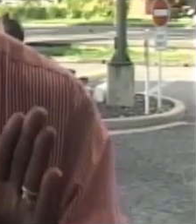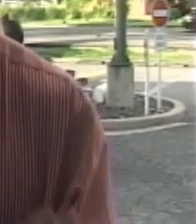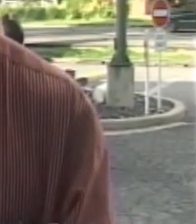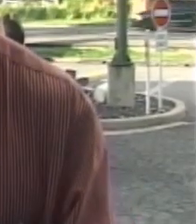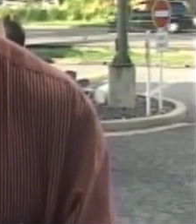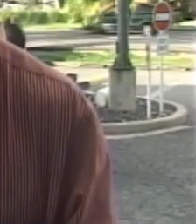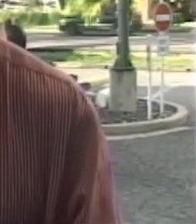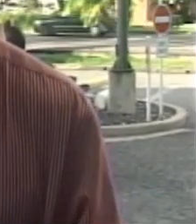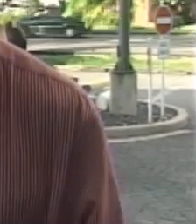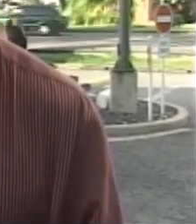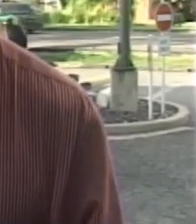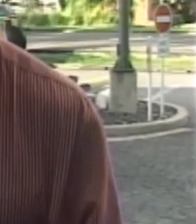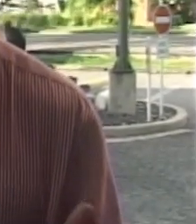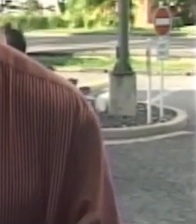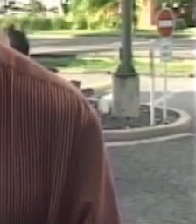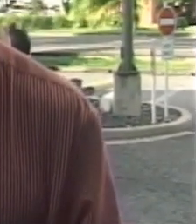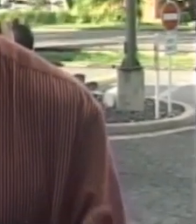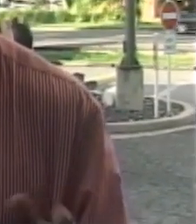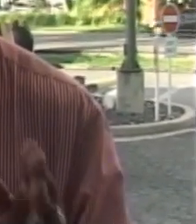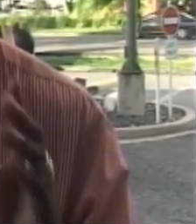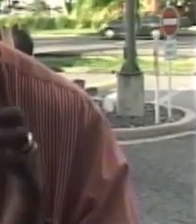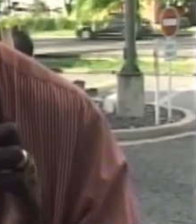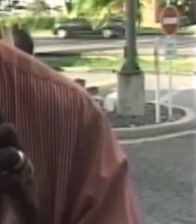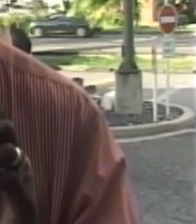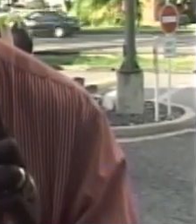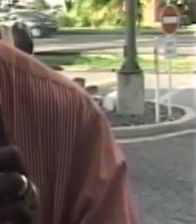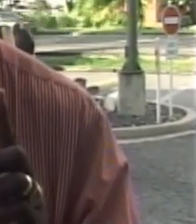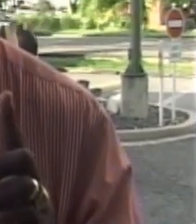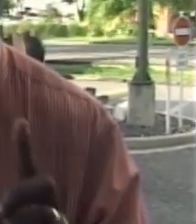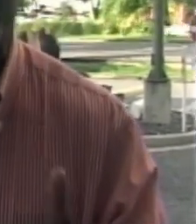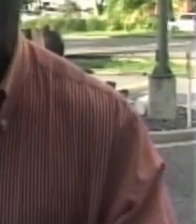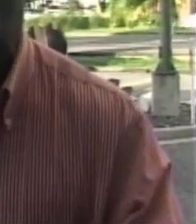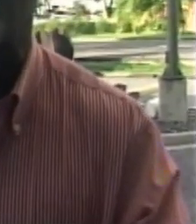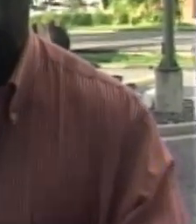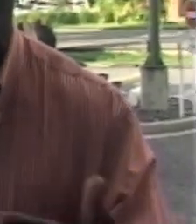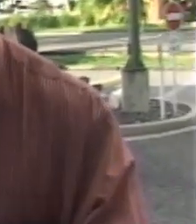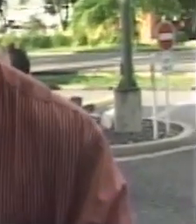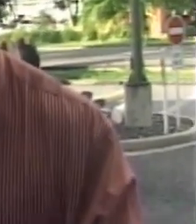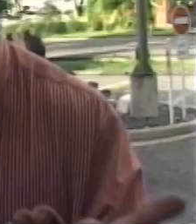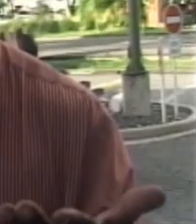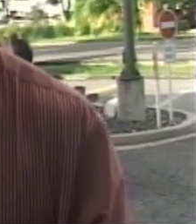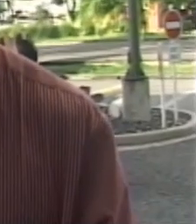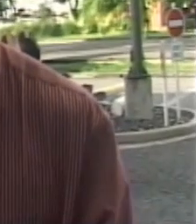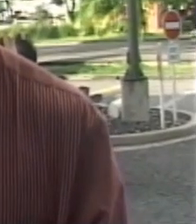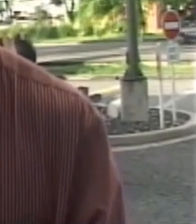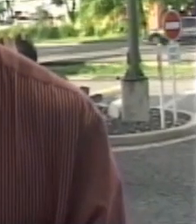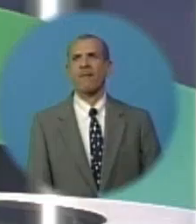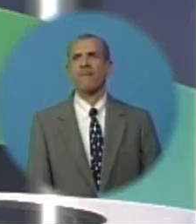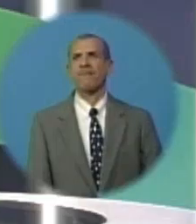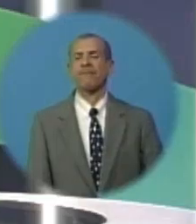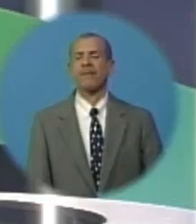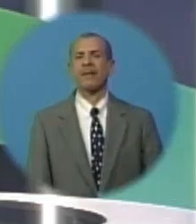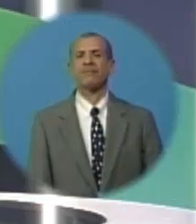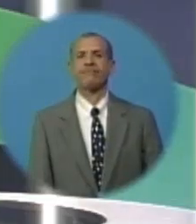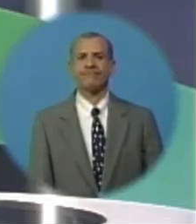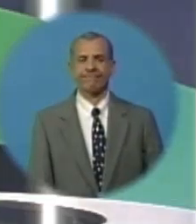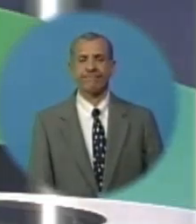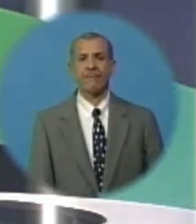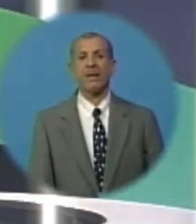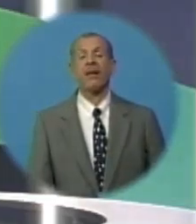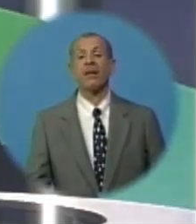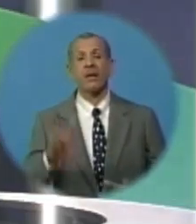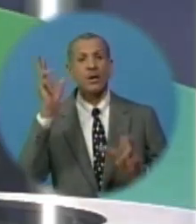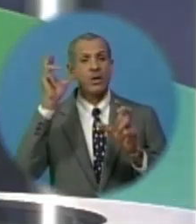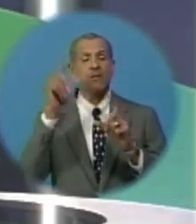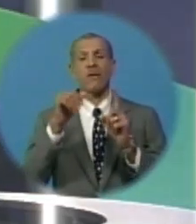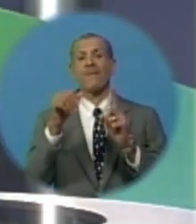most unfortunate to encounter these people, in some cases, coming the wrong way on the streets. So there you heard it